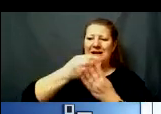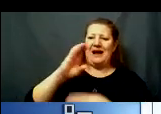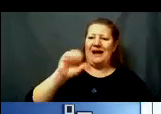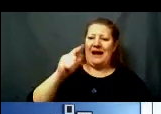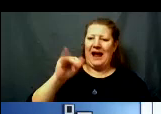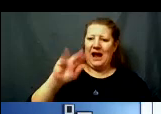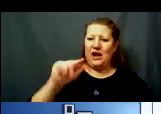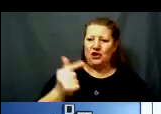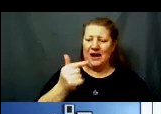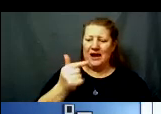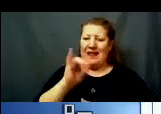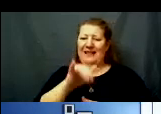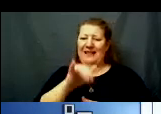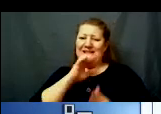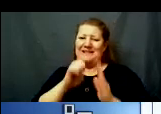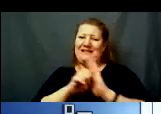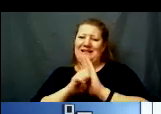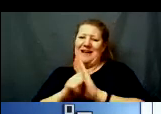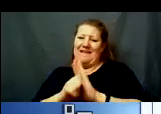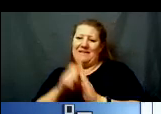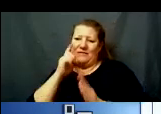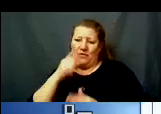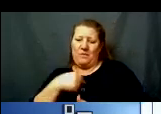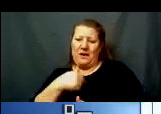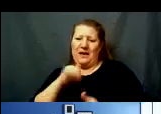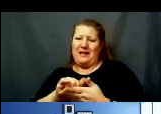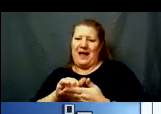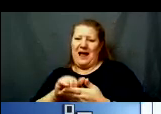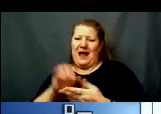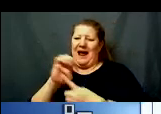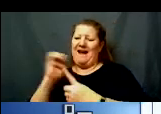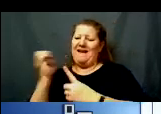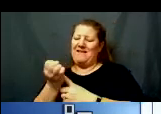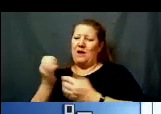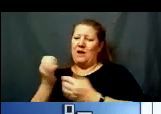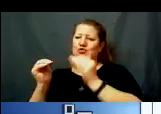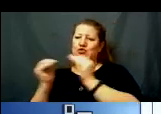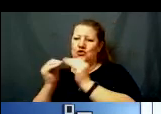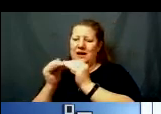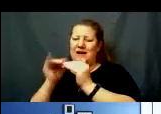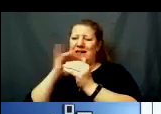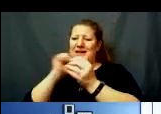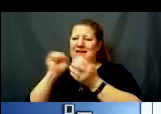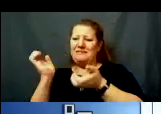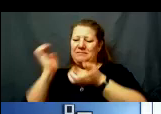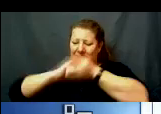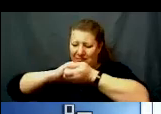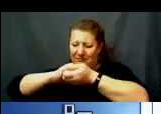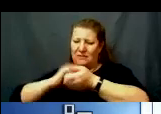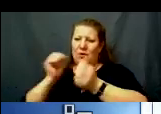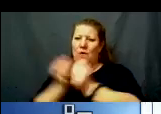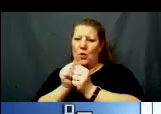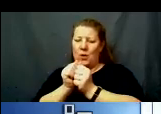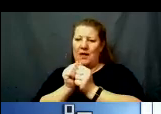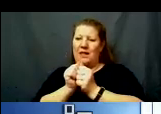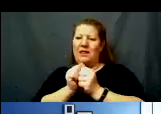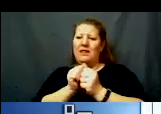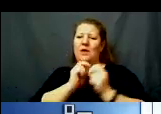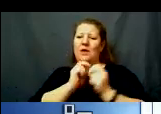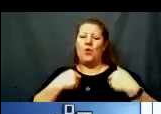that environmental justice issues are deeply intertwined with imprisonment and human enslavement, and